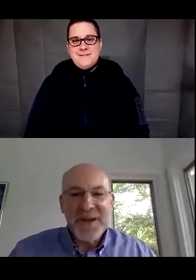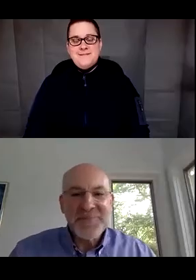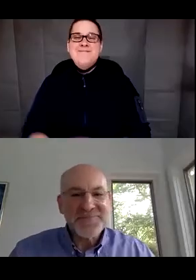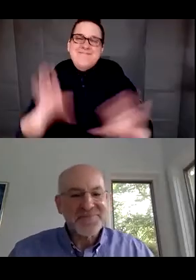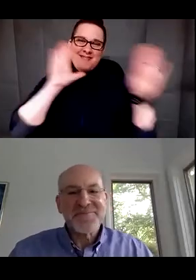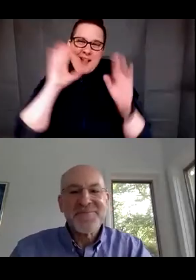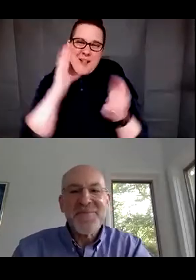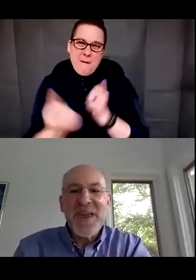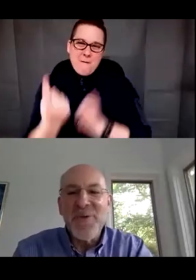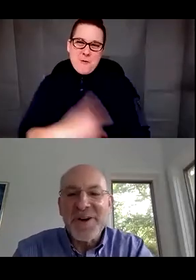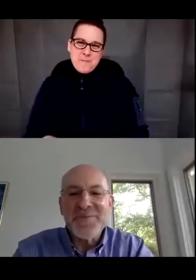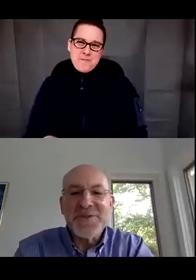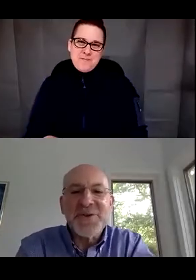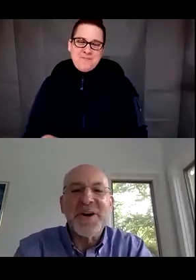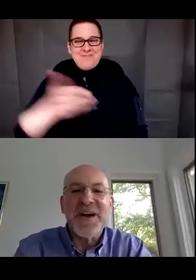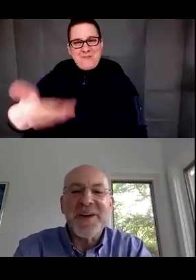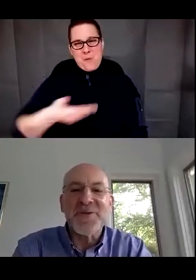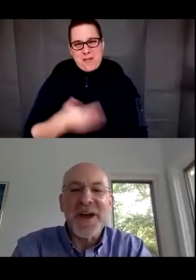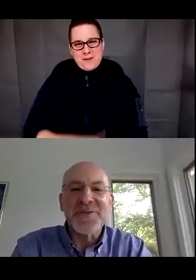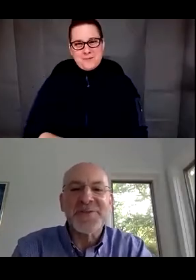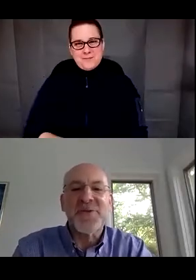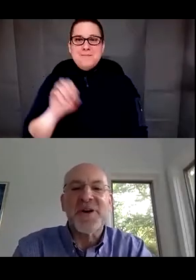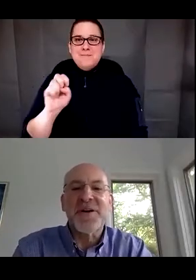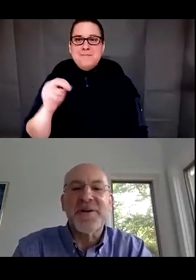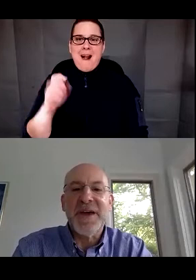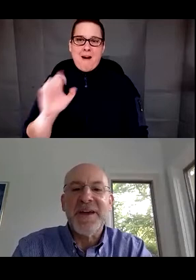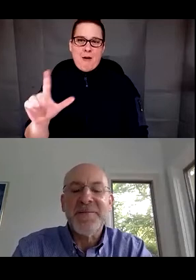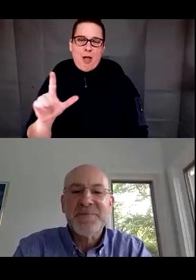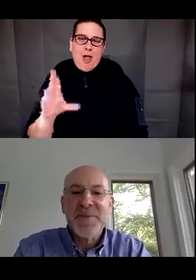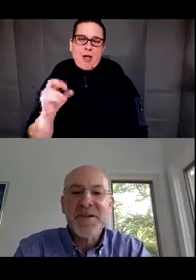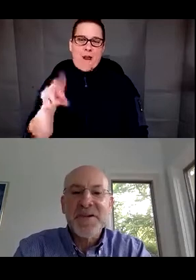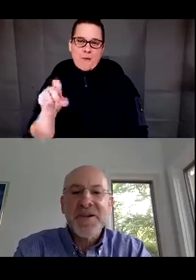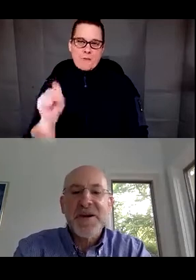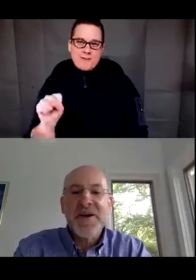Hello, everybody, and welcome to Angle Rounds for May.